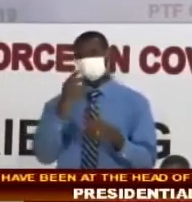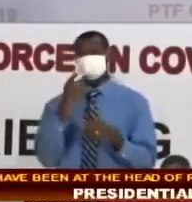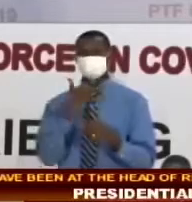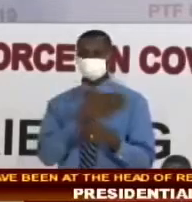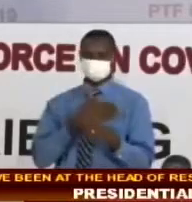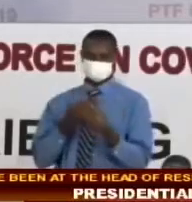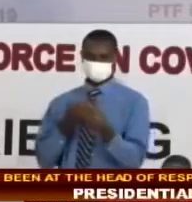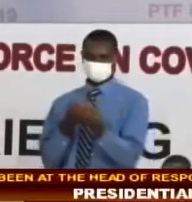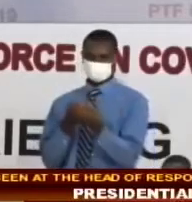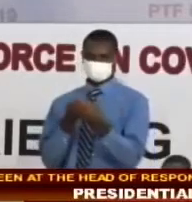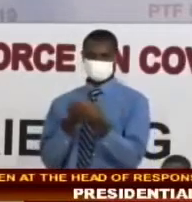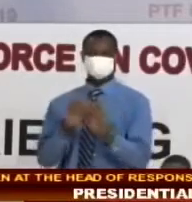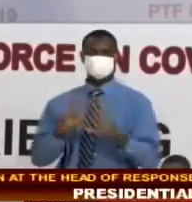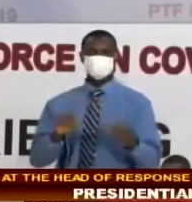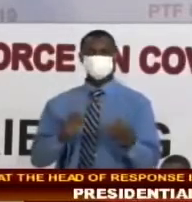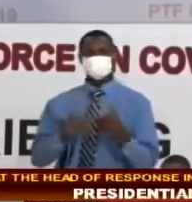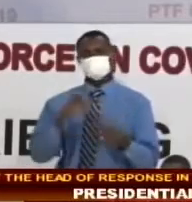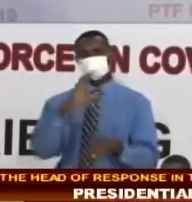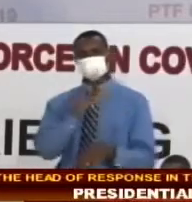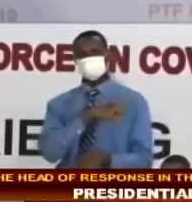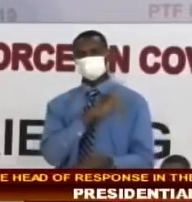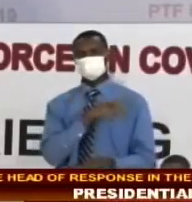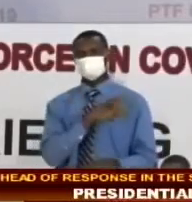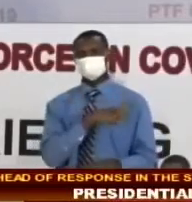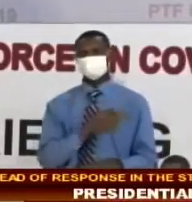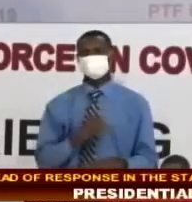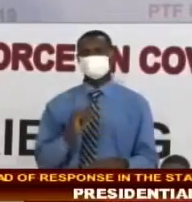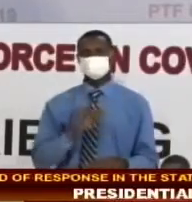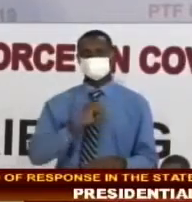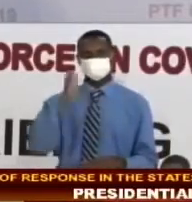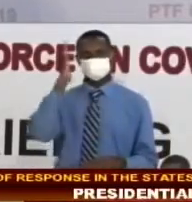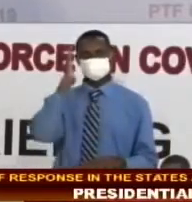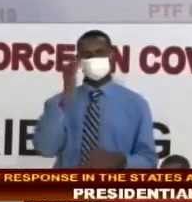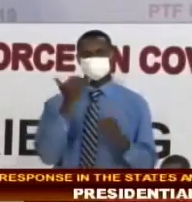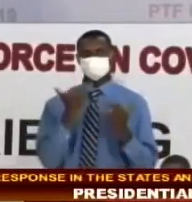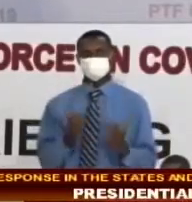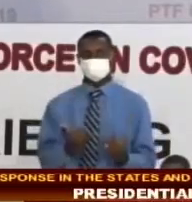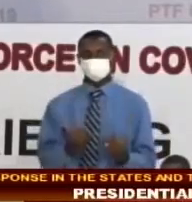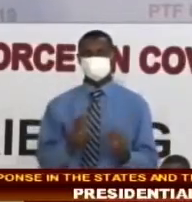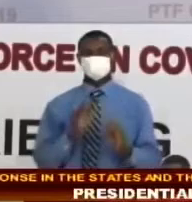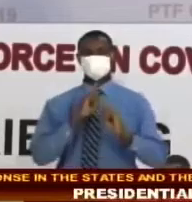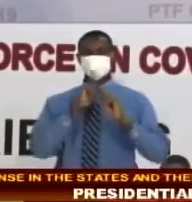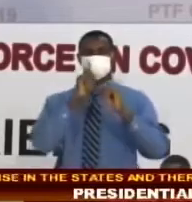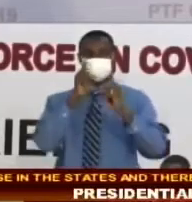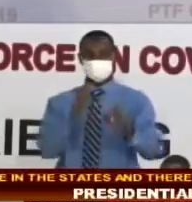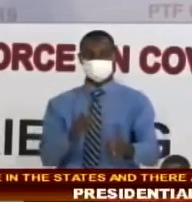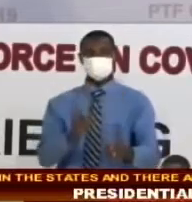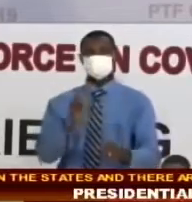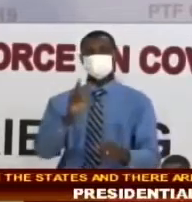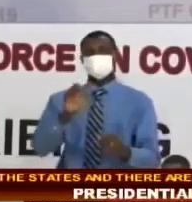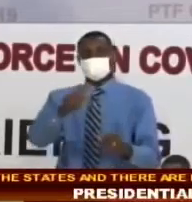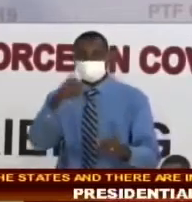what was asked in Igbo, so I would now phase into that.